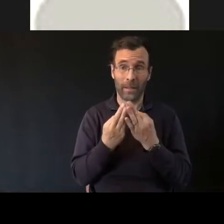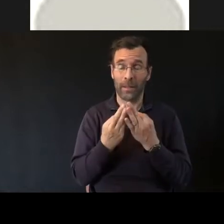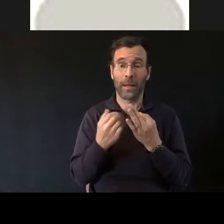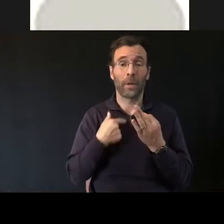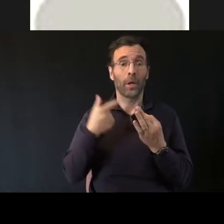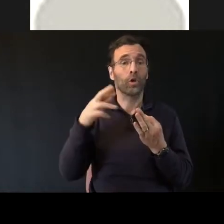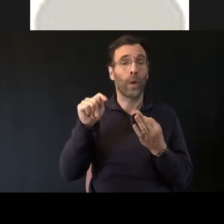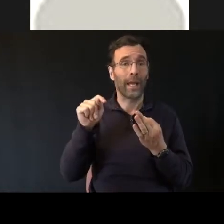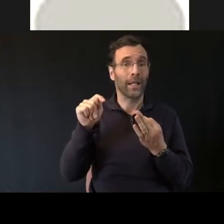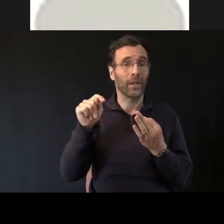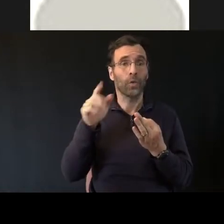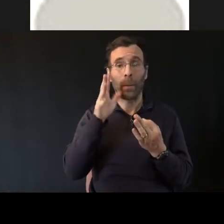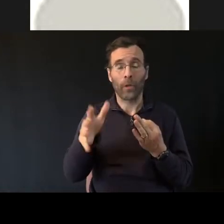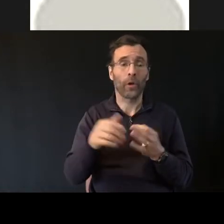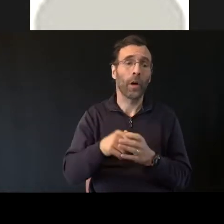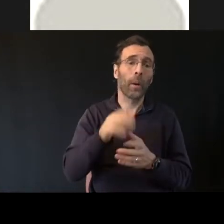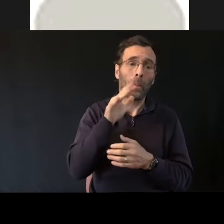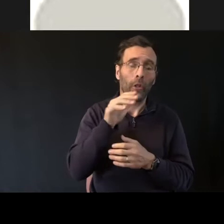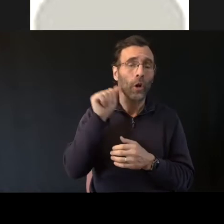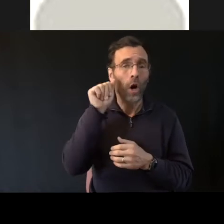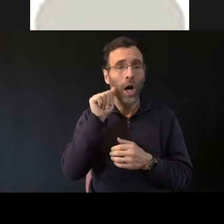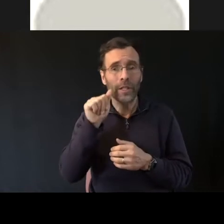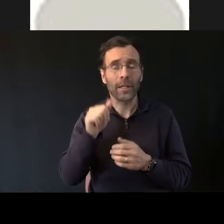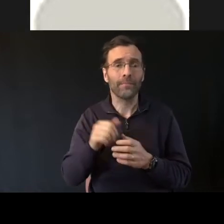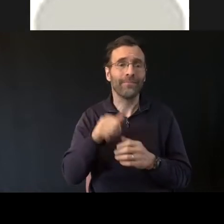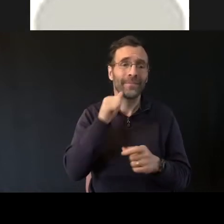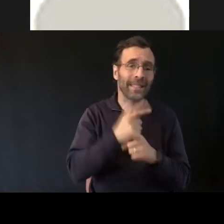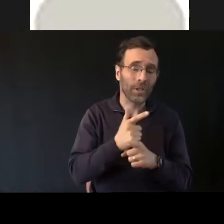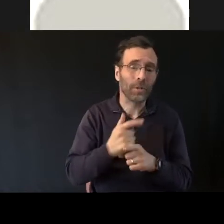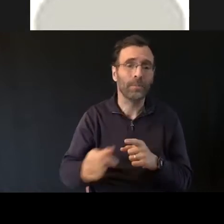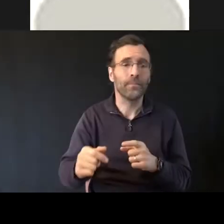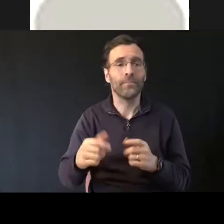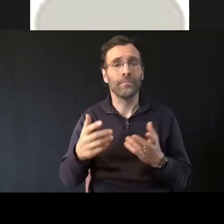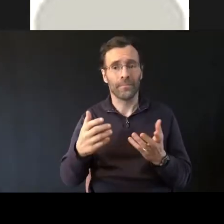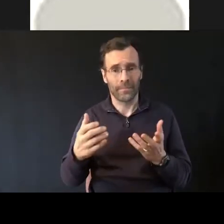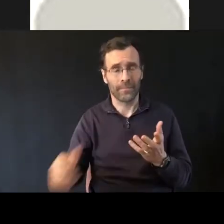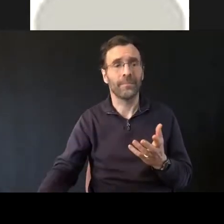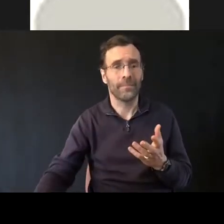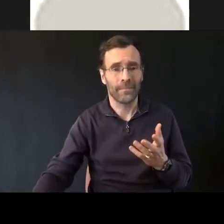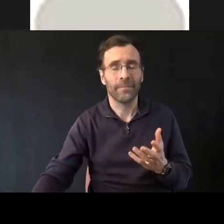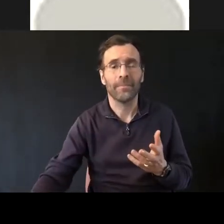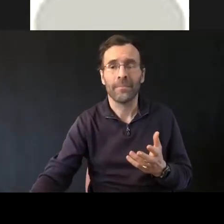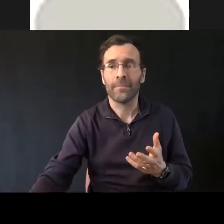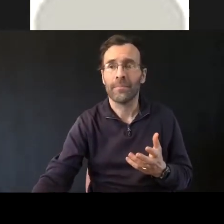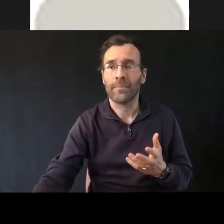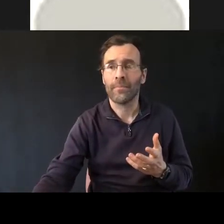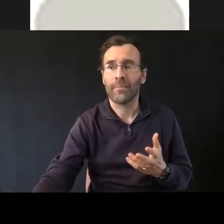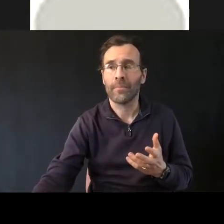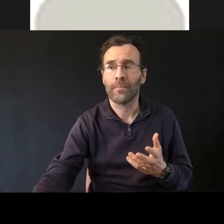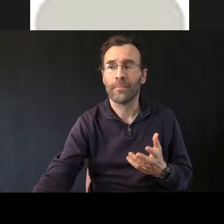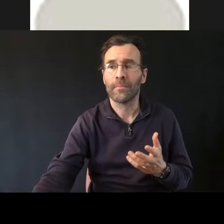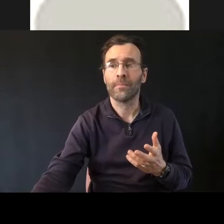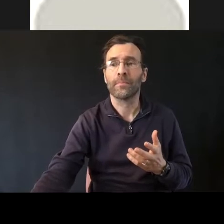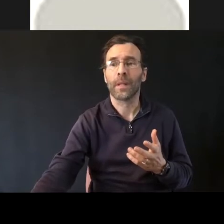great-grandmother, mother, auntie, sister. So it's kind of like